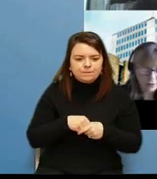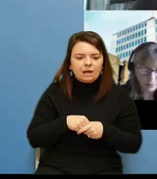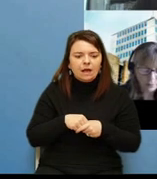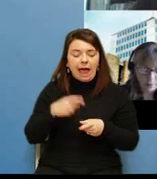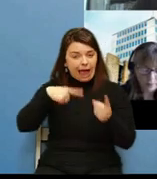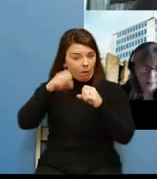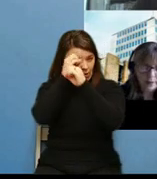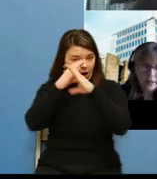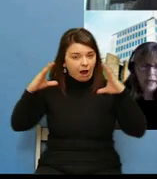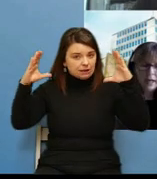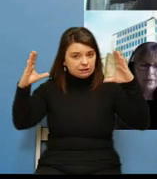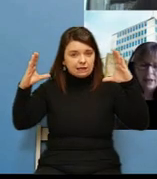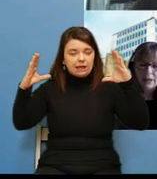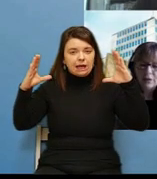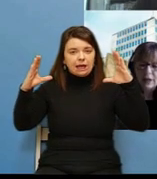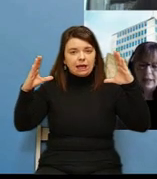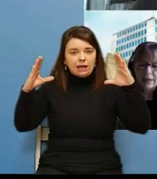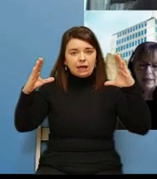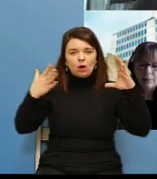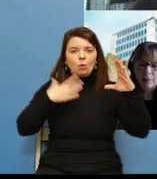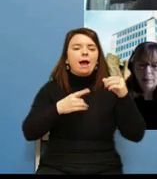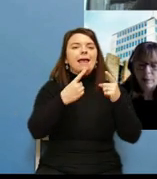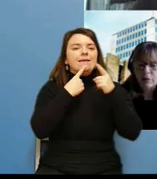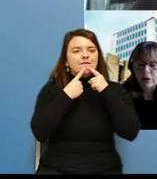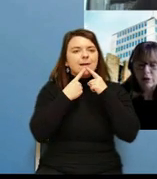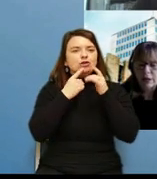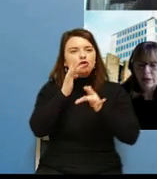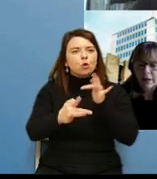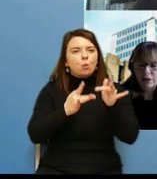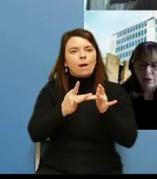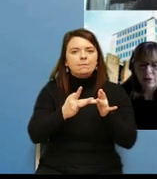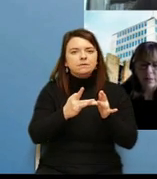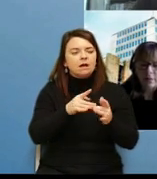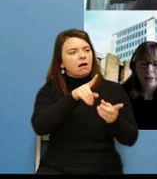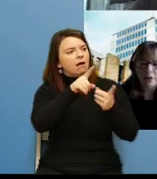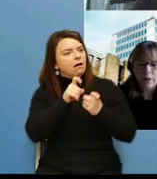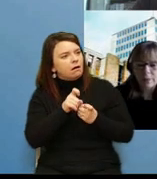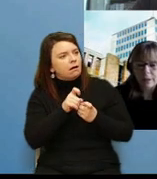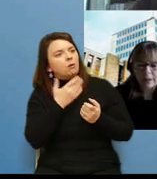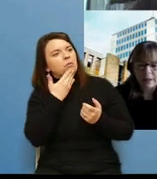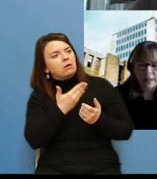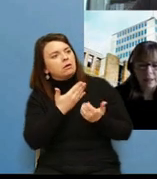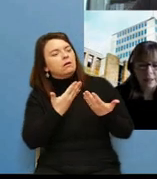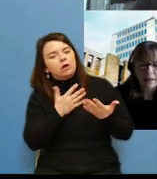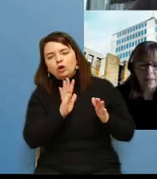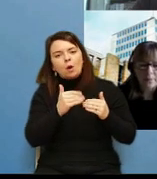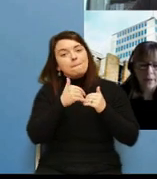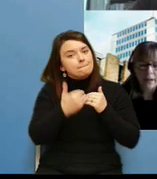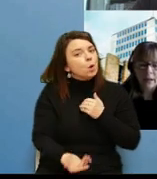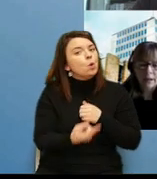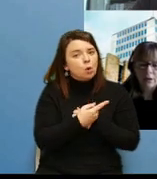a range of people. And the idea is really that it's a bit more than just a transactional information website.